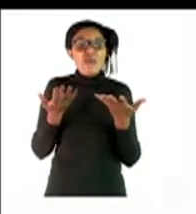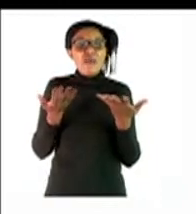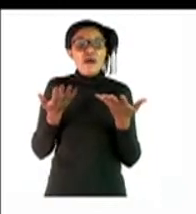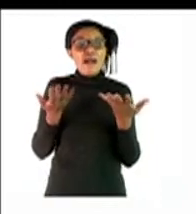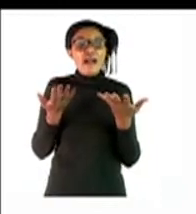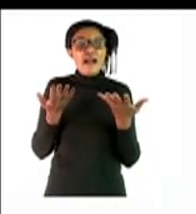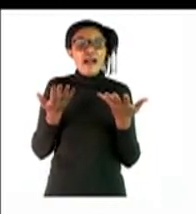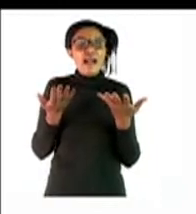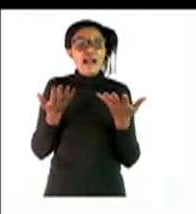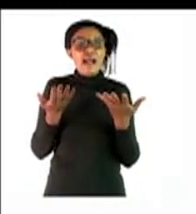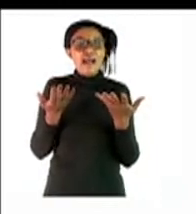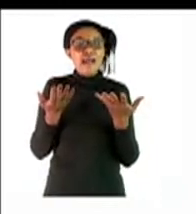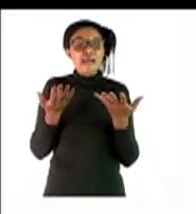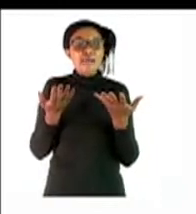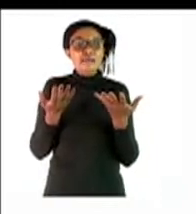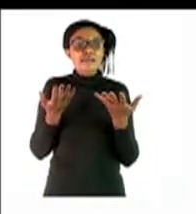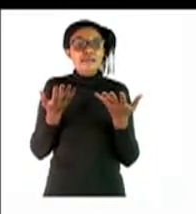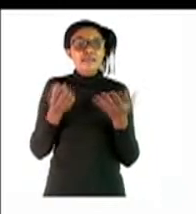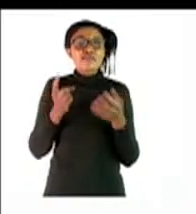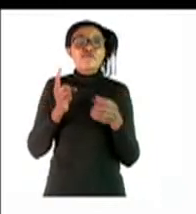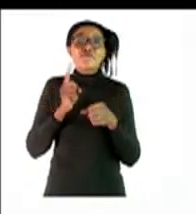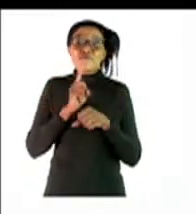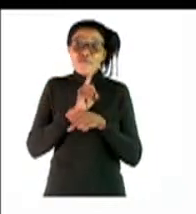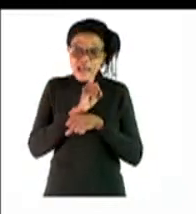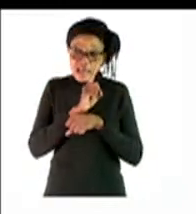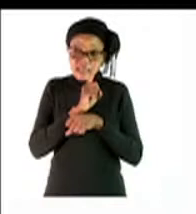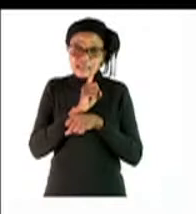or placed? First,